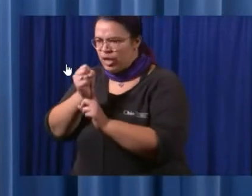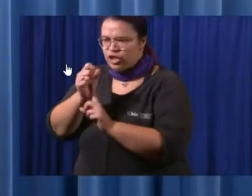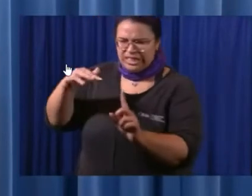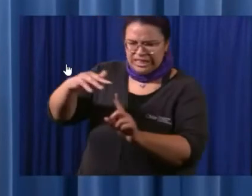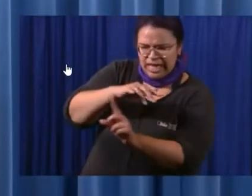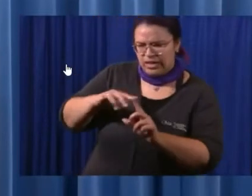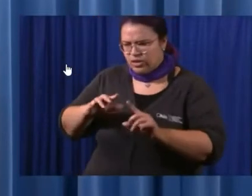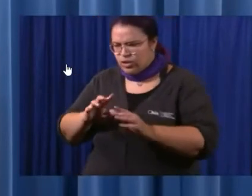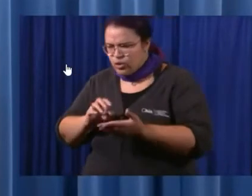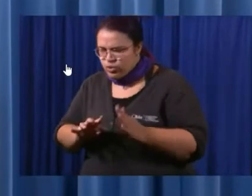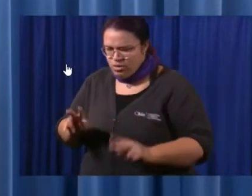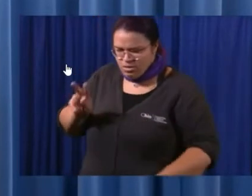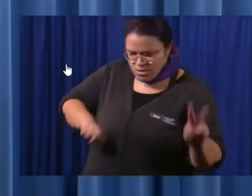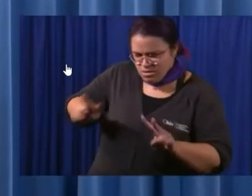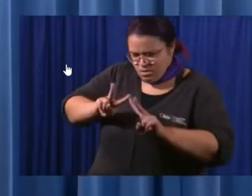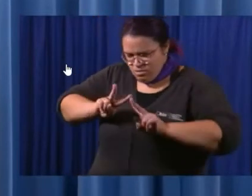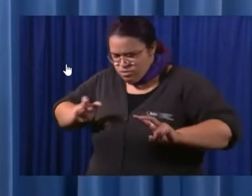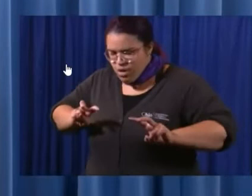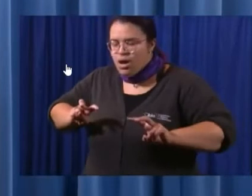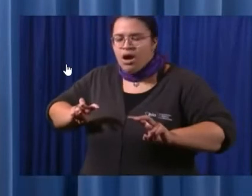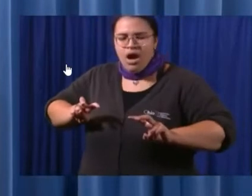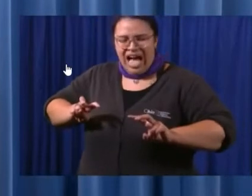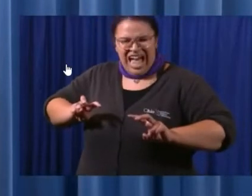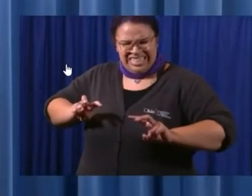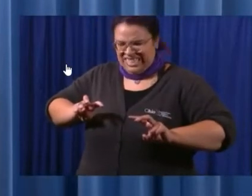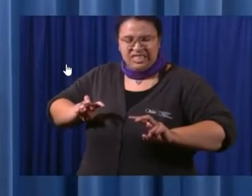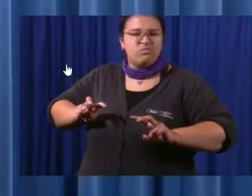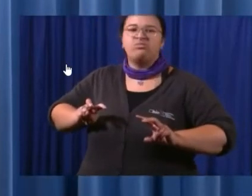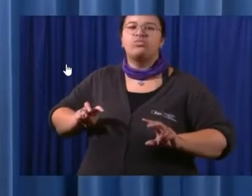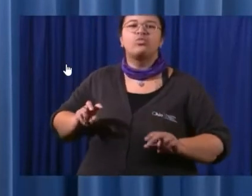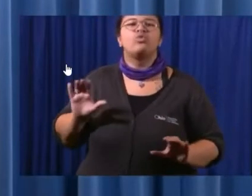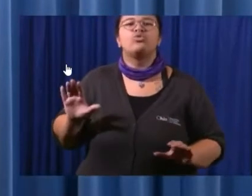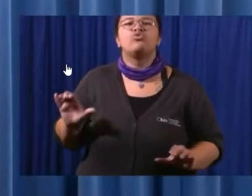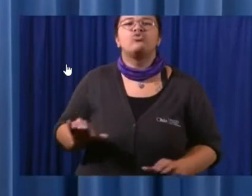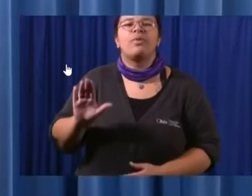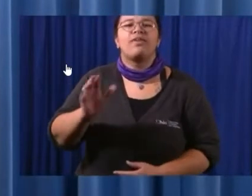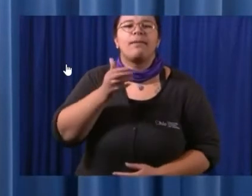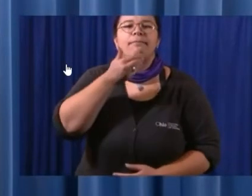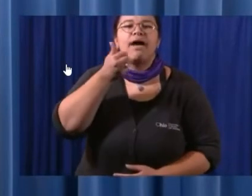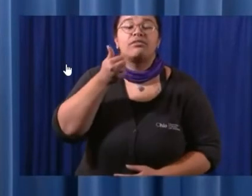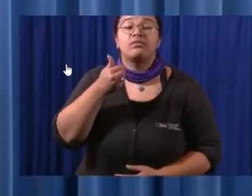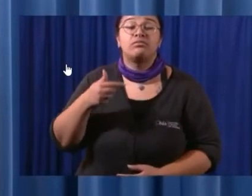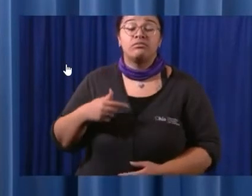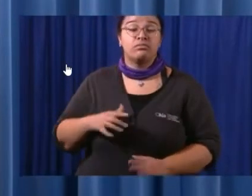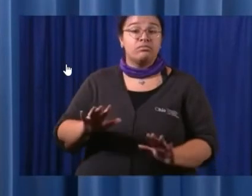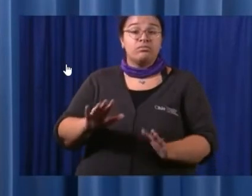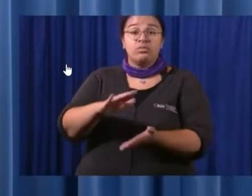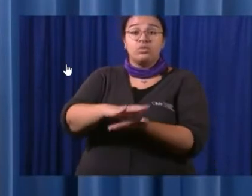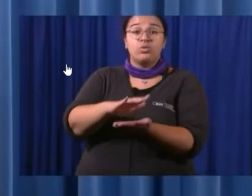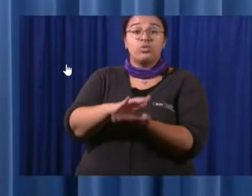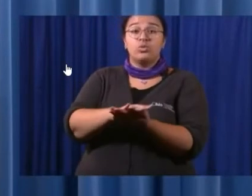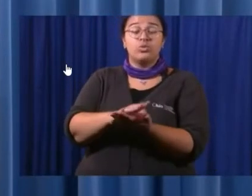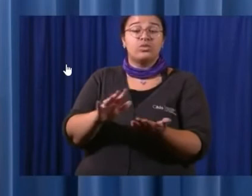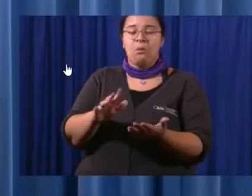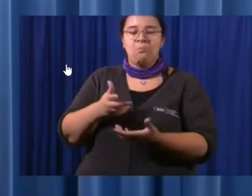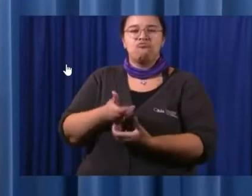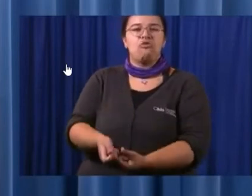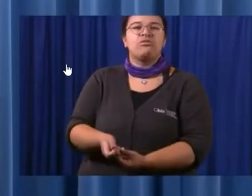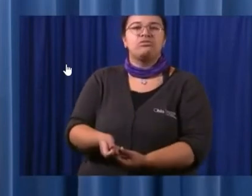people who run them. I trust the parents to do that. A bus presents a unique problem. You're in a bus.